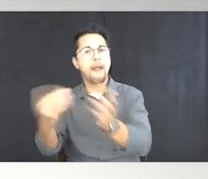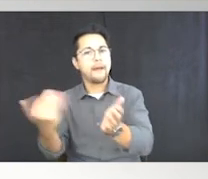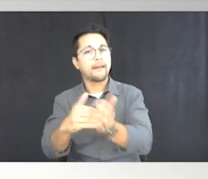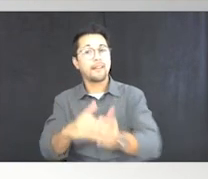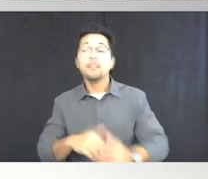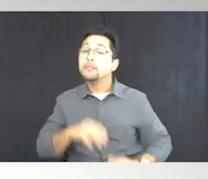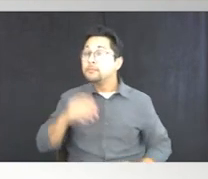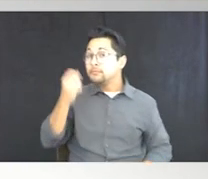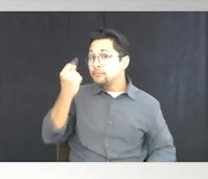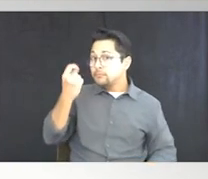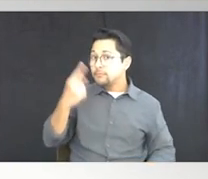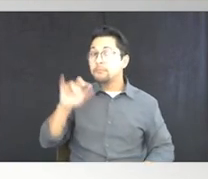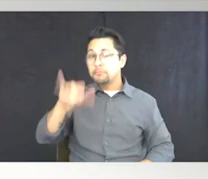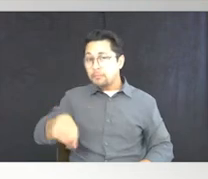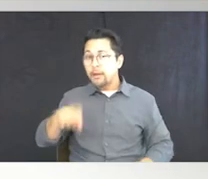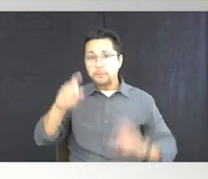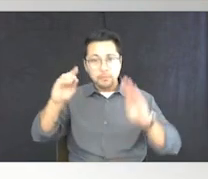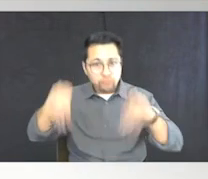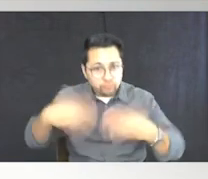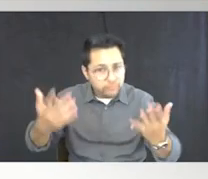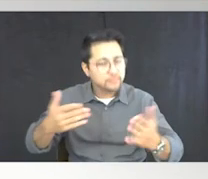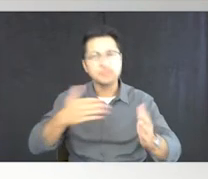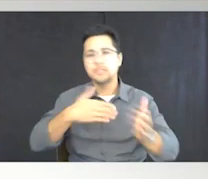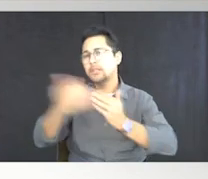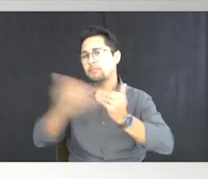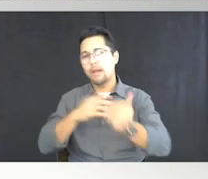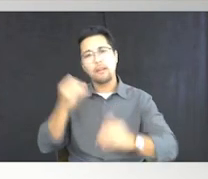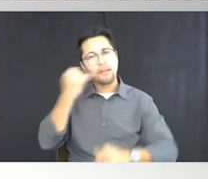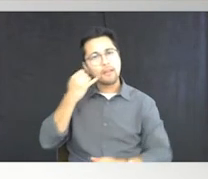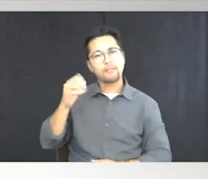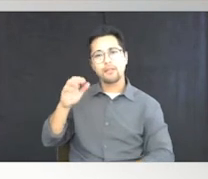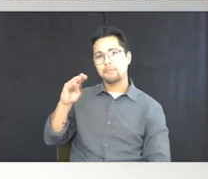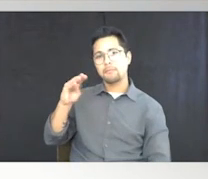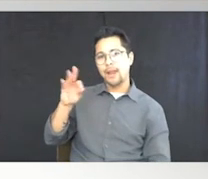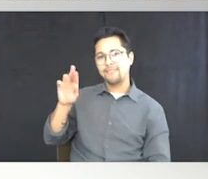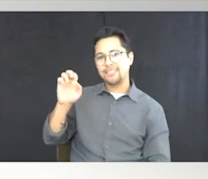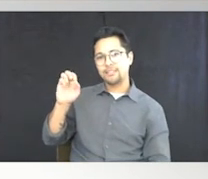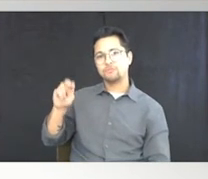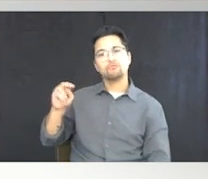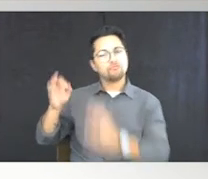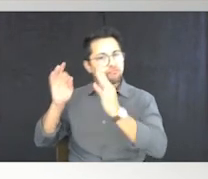Again, this must be provided regardless of the manifestation determination outcome.